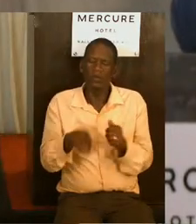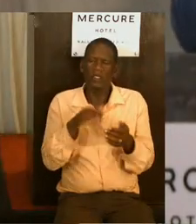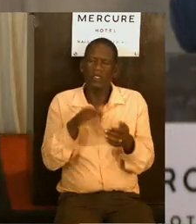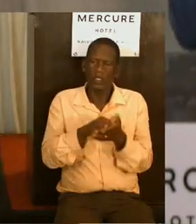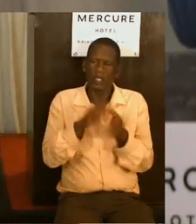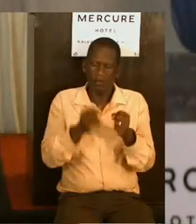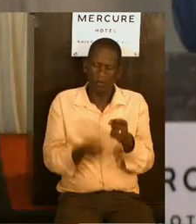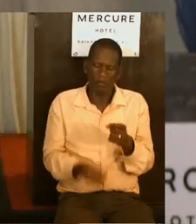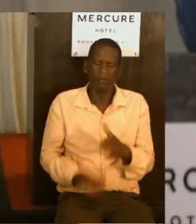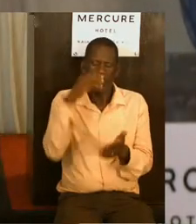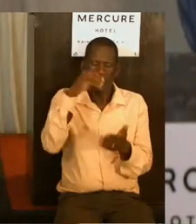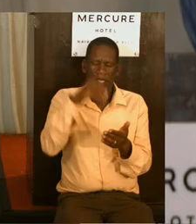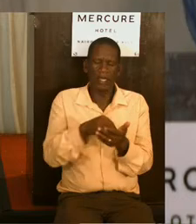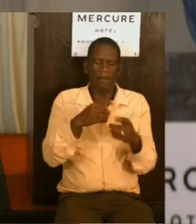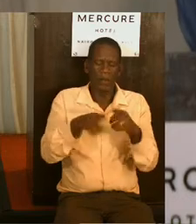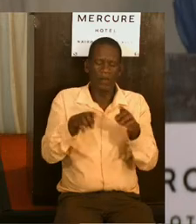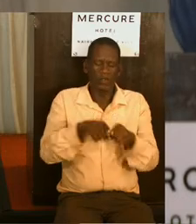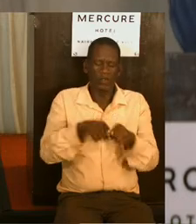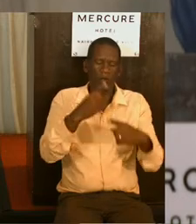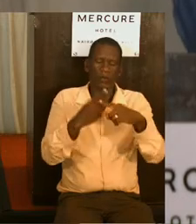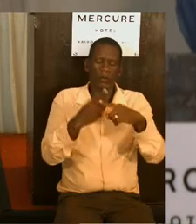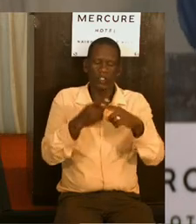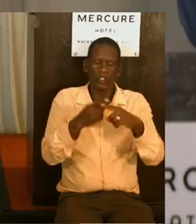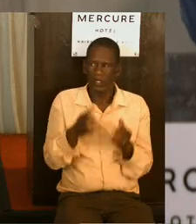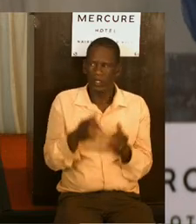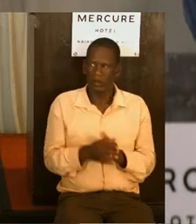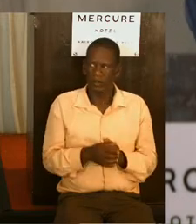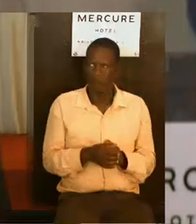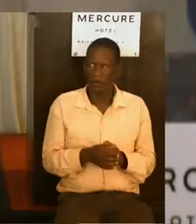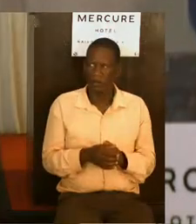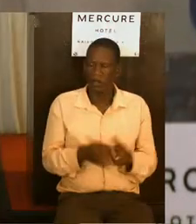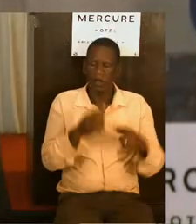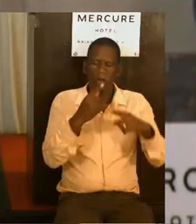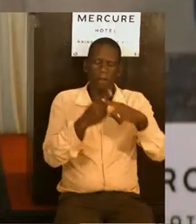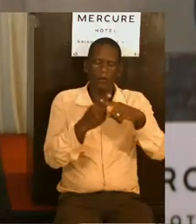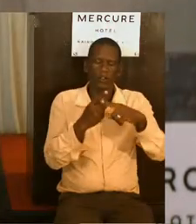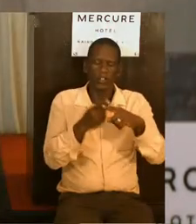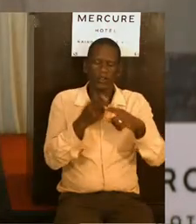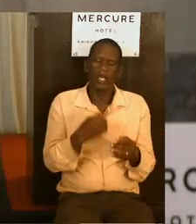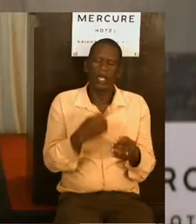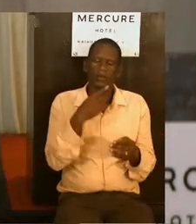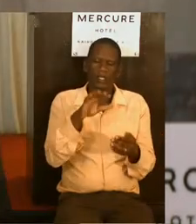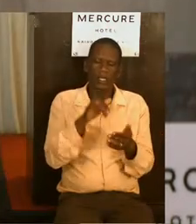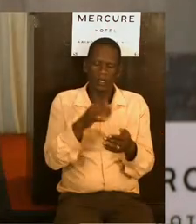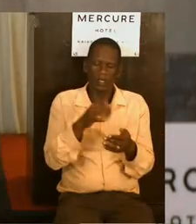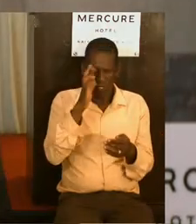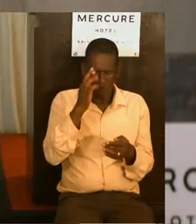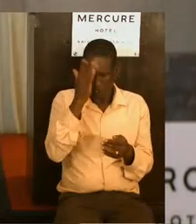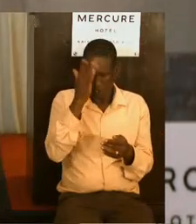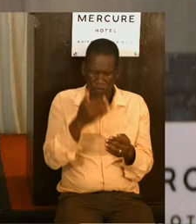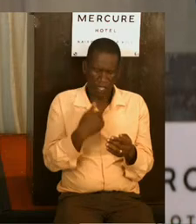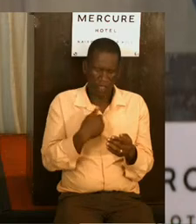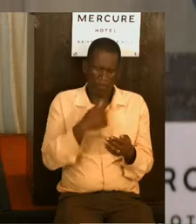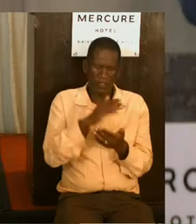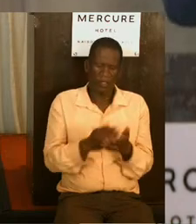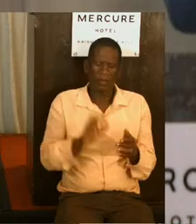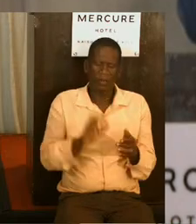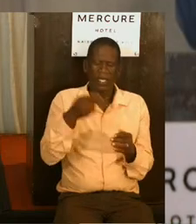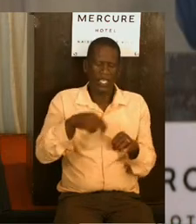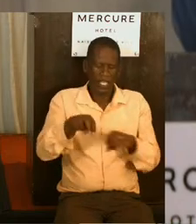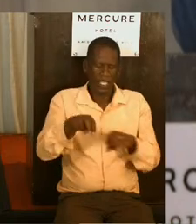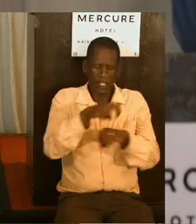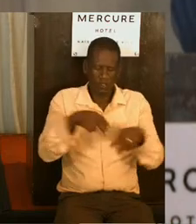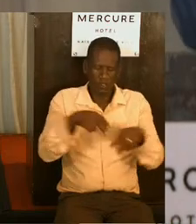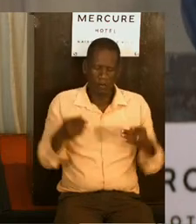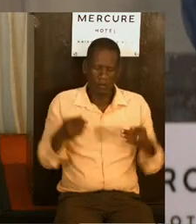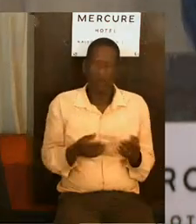be recreated but also positive ones positive ones I'm saying because there are pockets of the Kenyan Nation